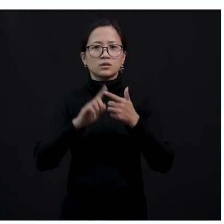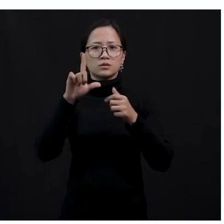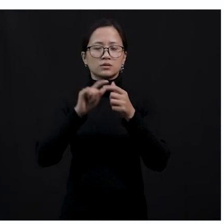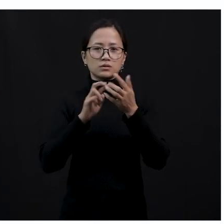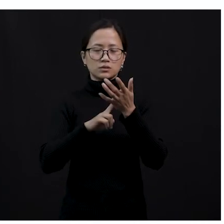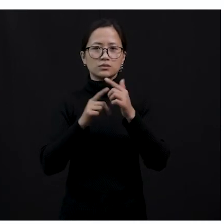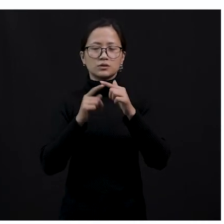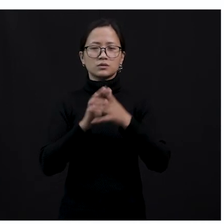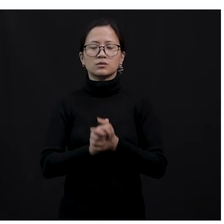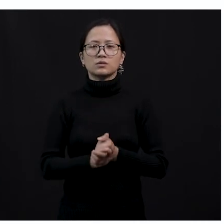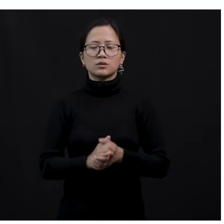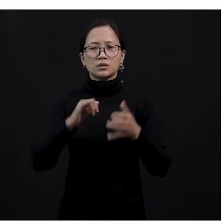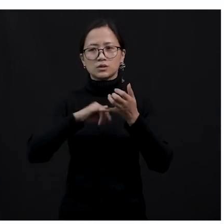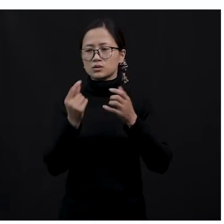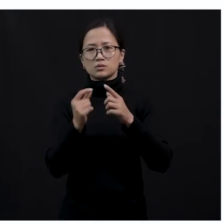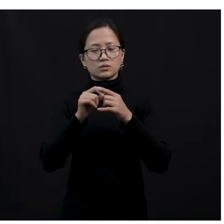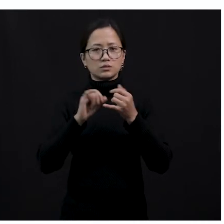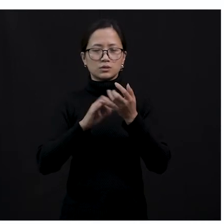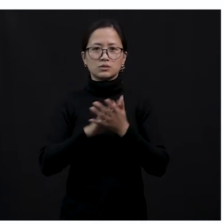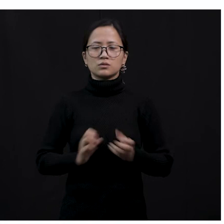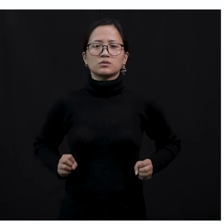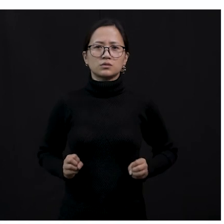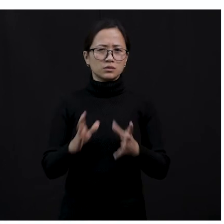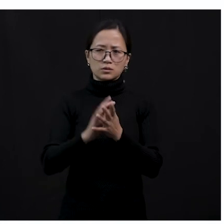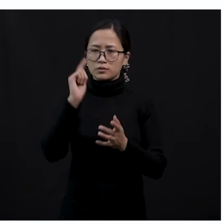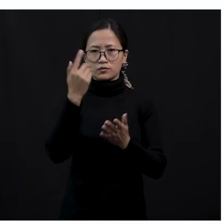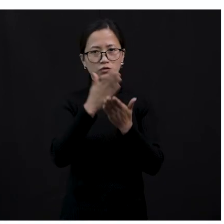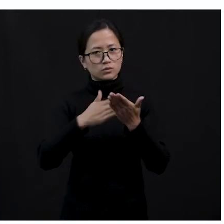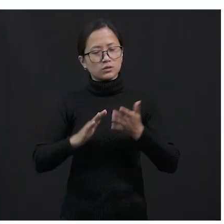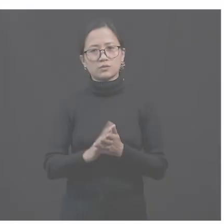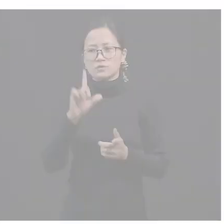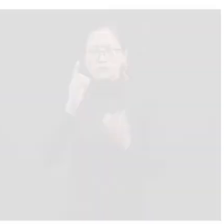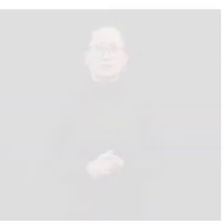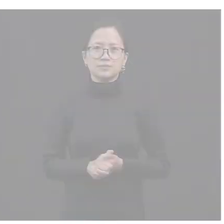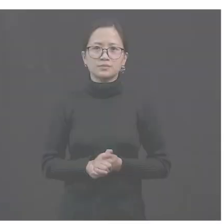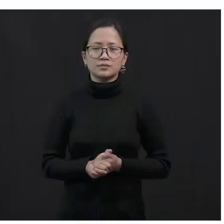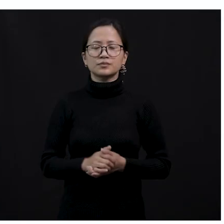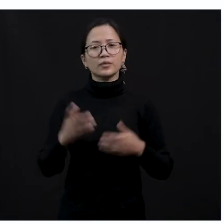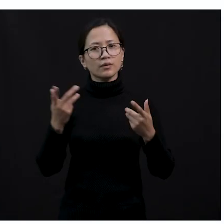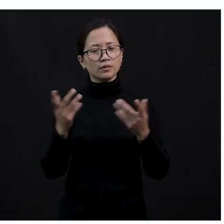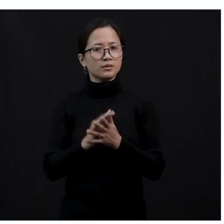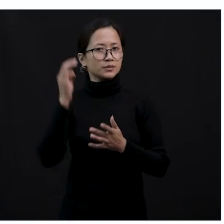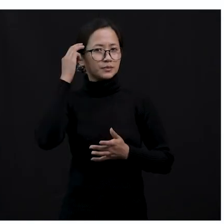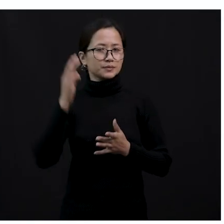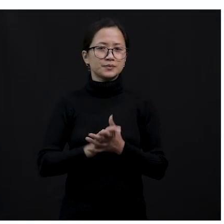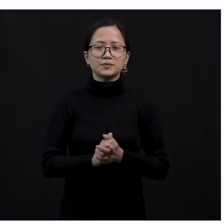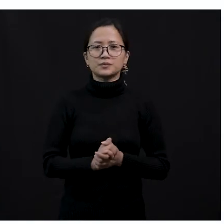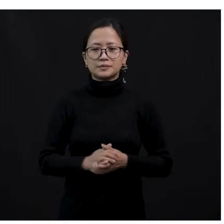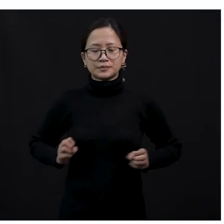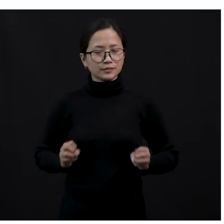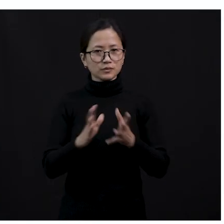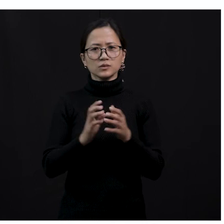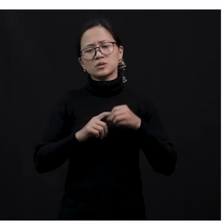element of suspense, and that suspense starting from the first part of the lesson, what happened to his memory,